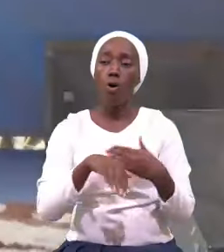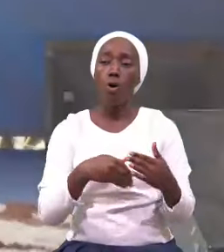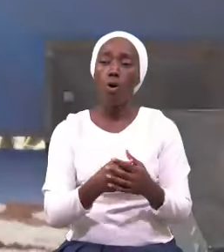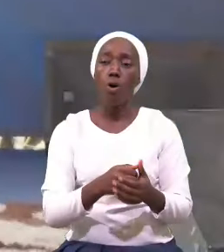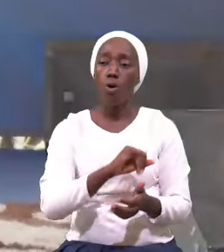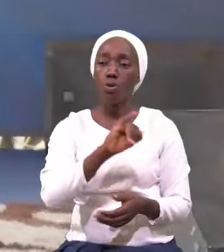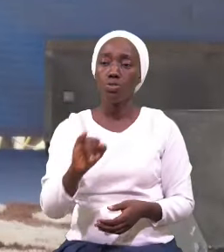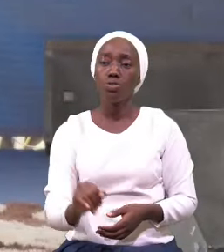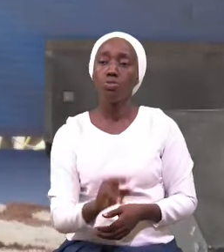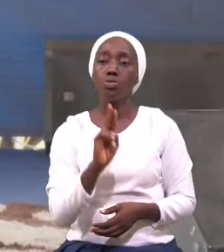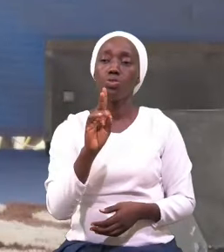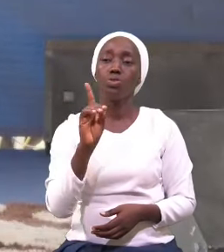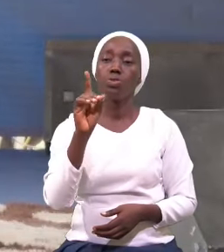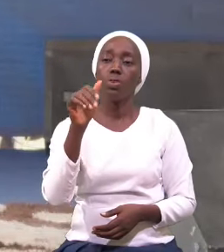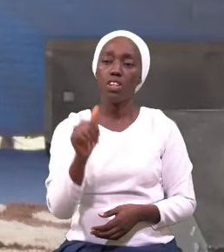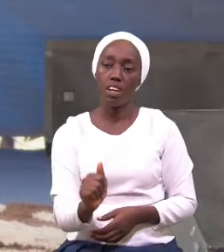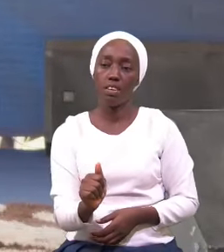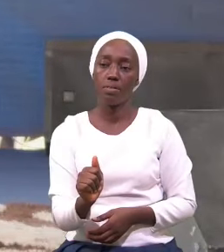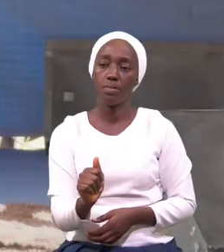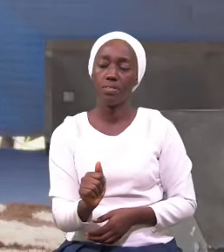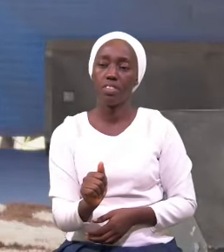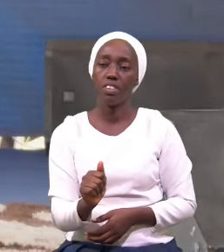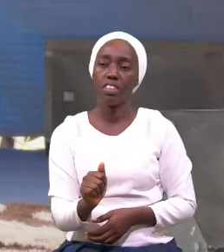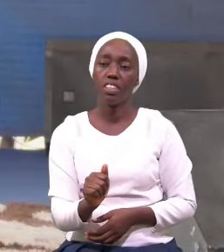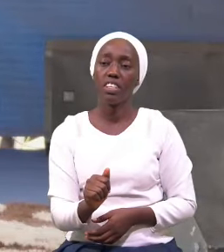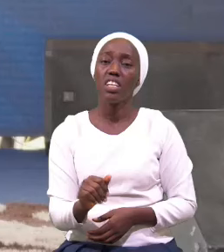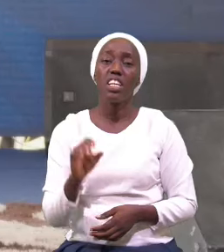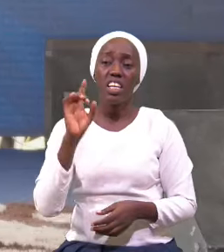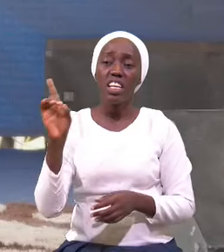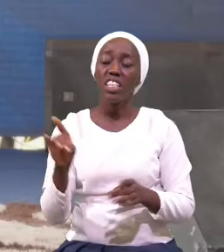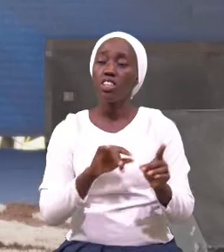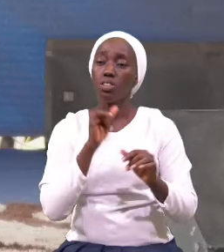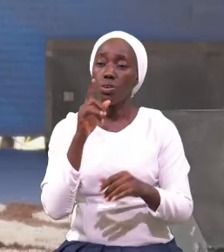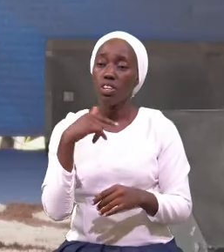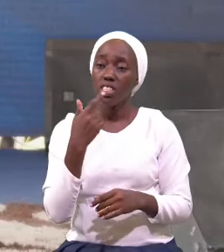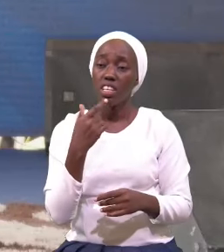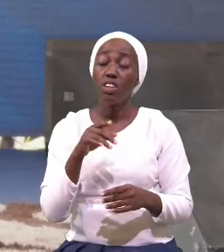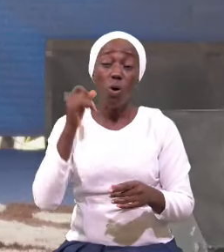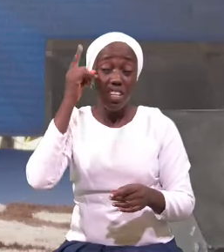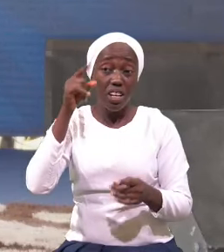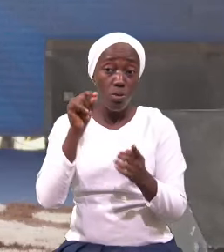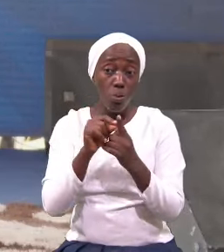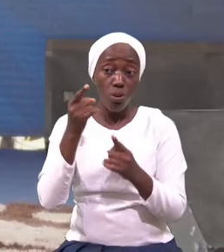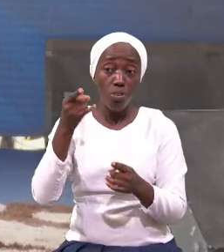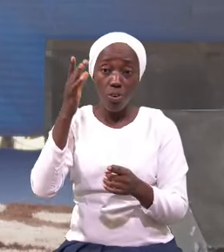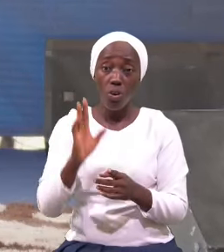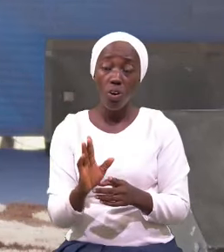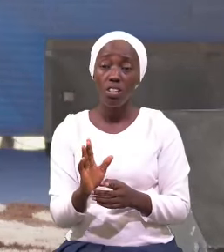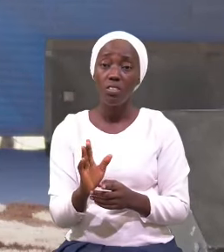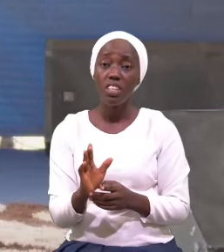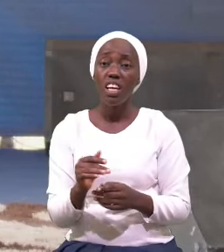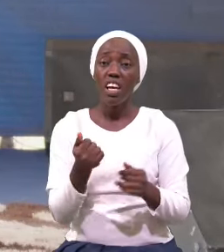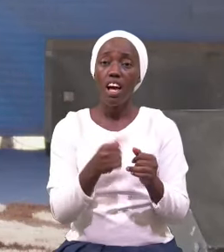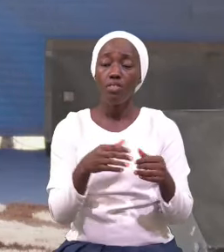Please understand the word of God. He didn't say first in Jerusalem, and when you finish everything